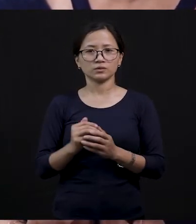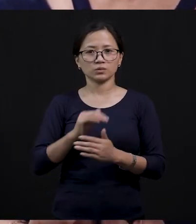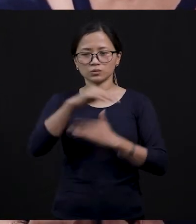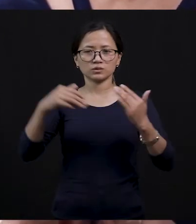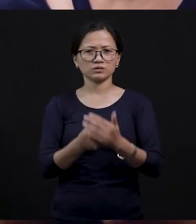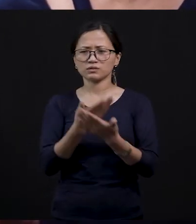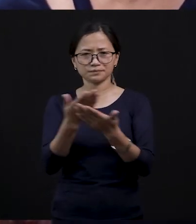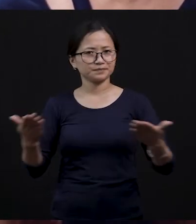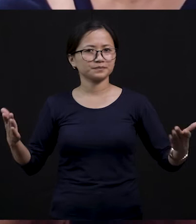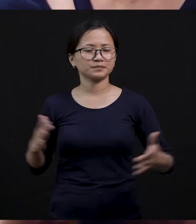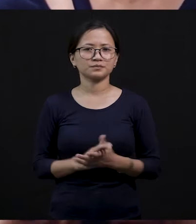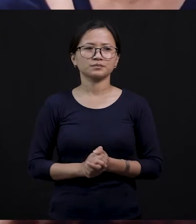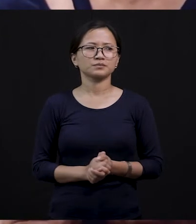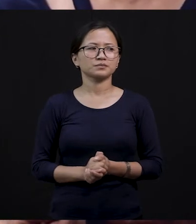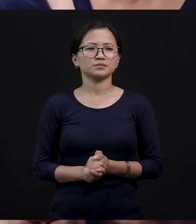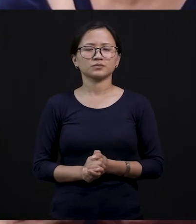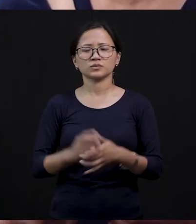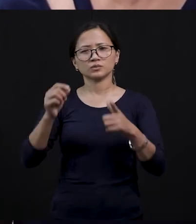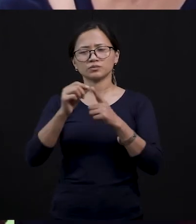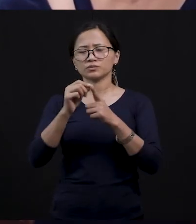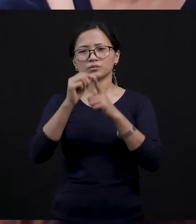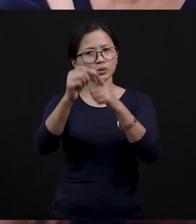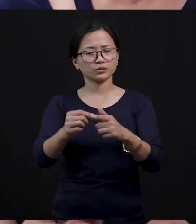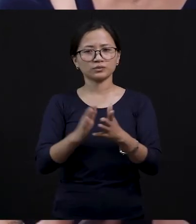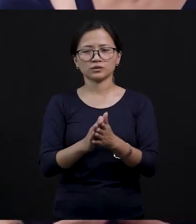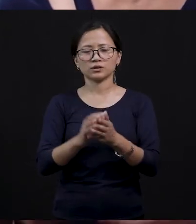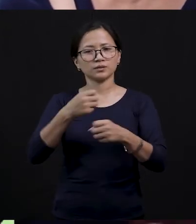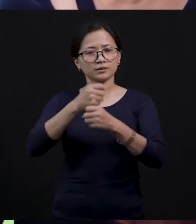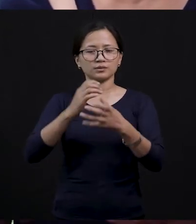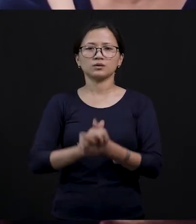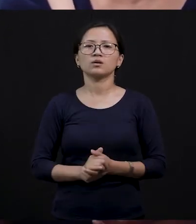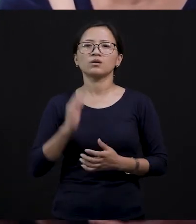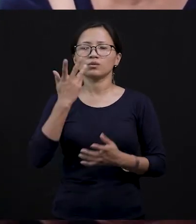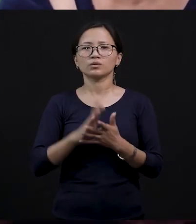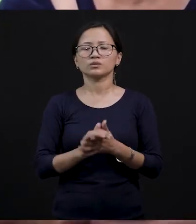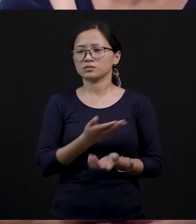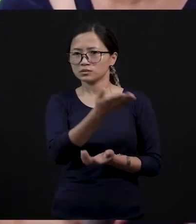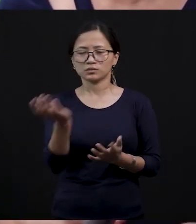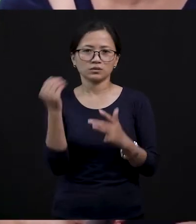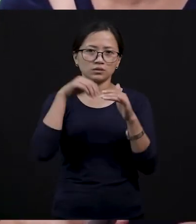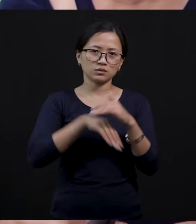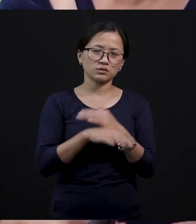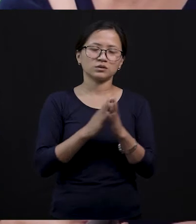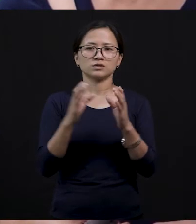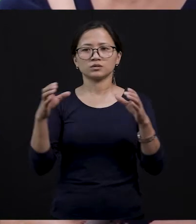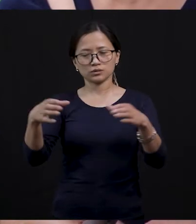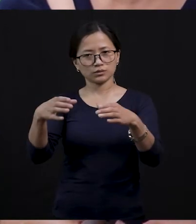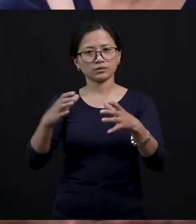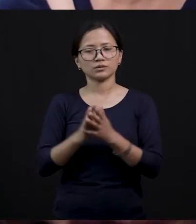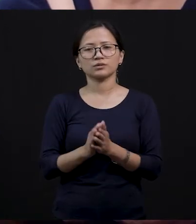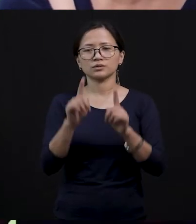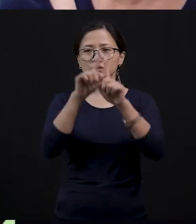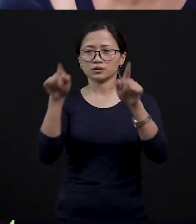thing. It's not a permanent structure which is made, and when you are there inside that cubicle, there